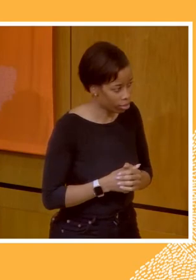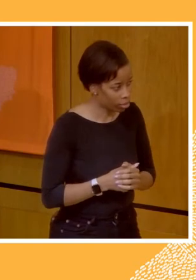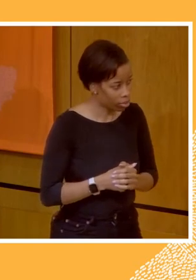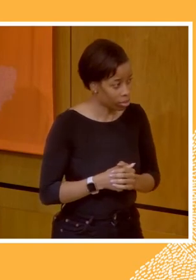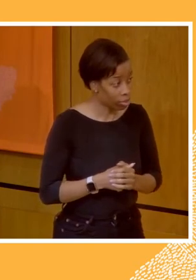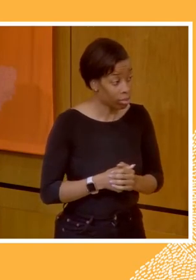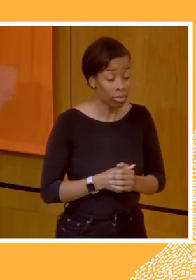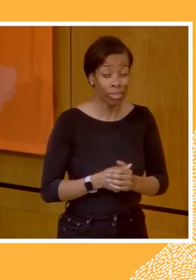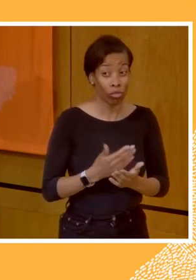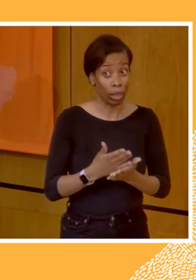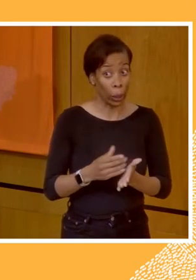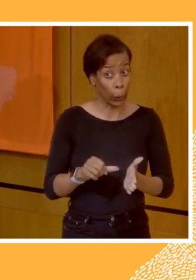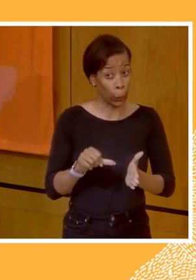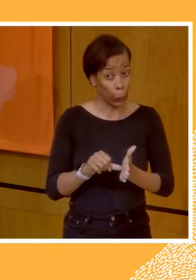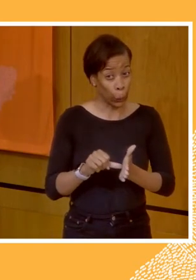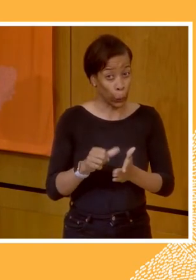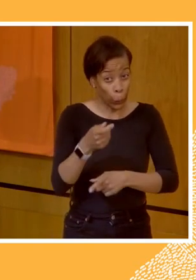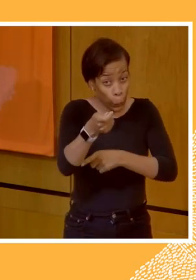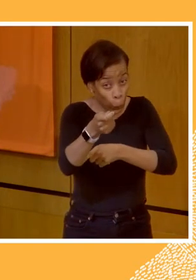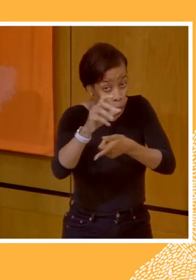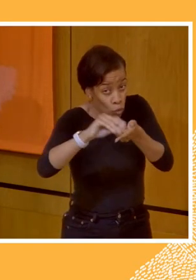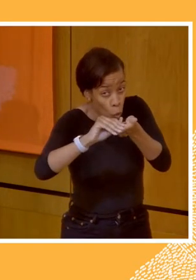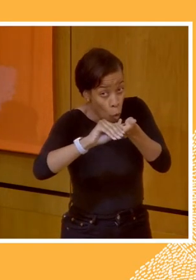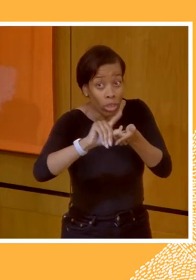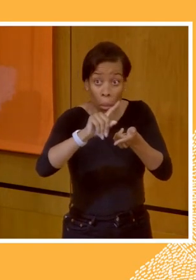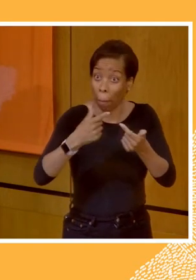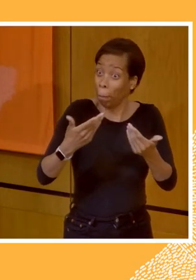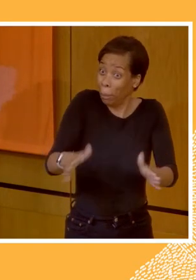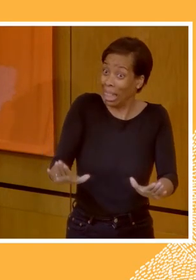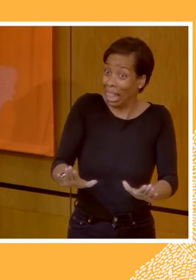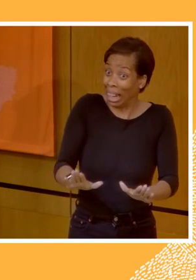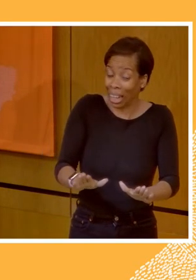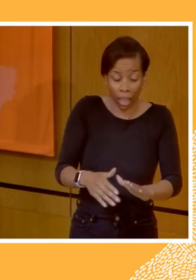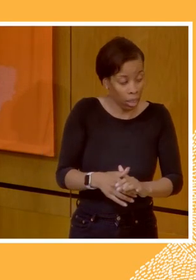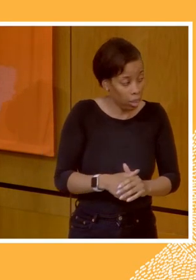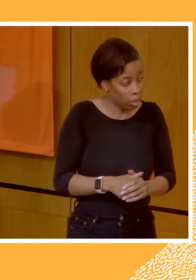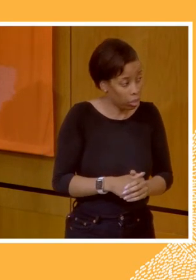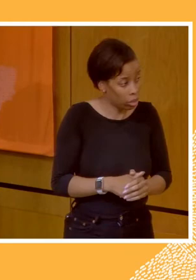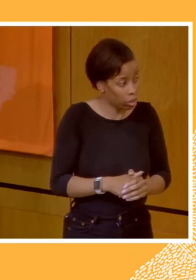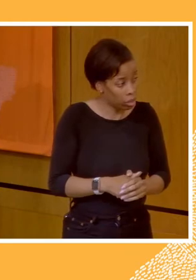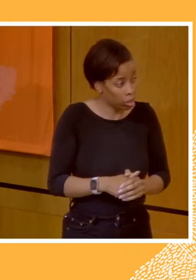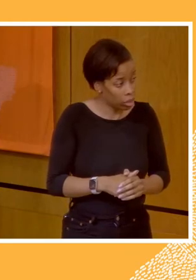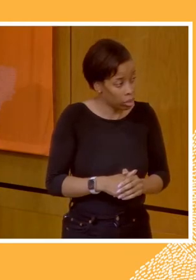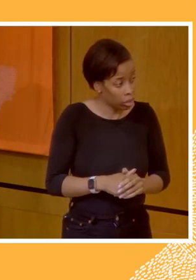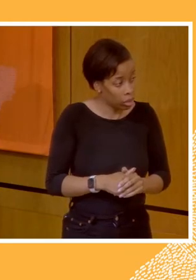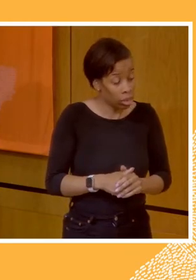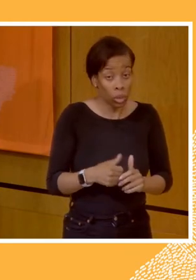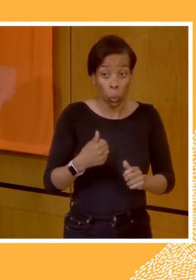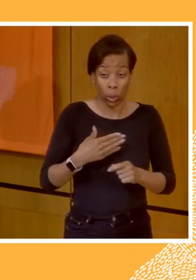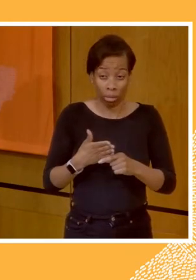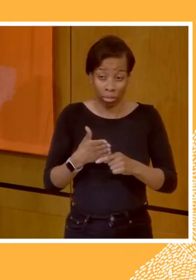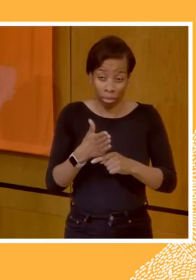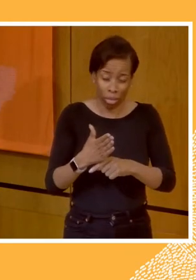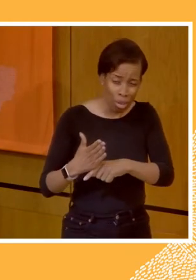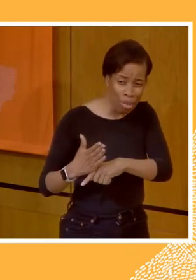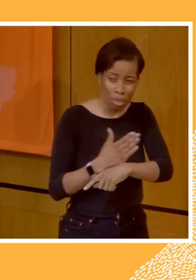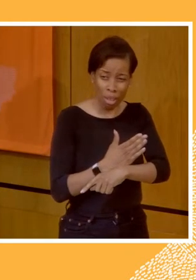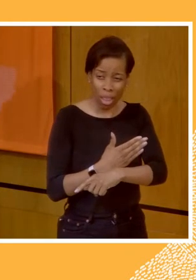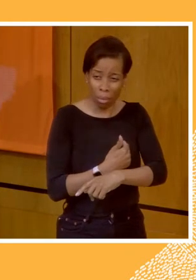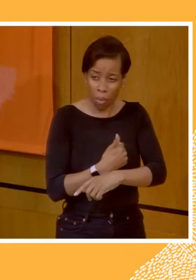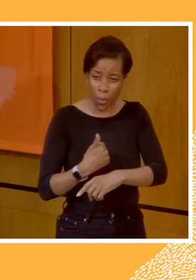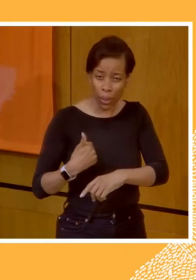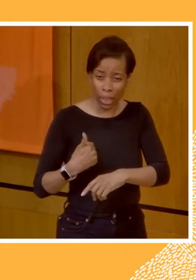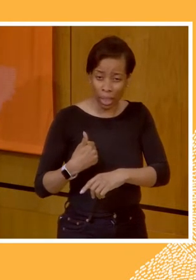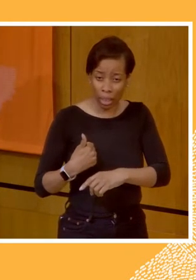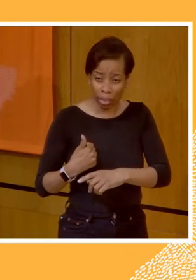managed, and we have the sounds. We used to go to early, very early in the morning to the